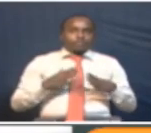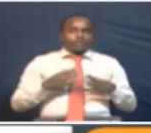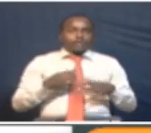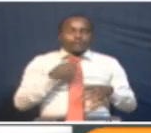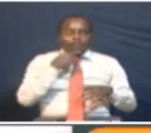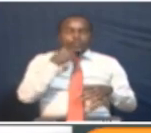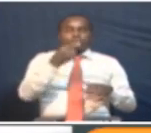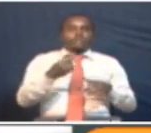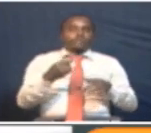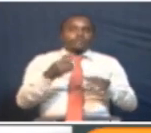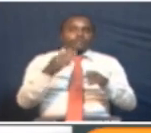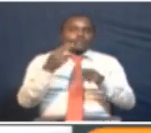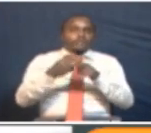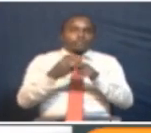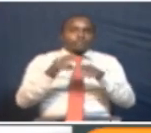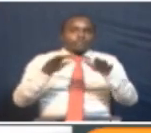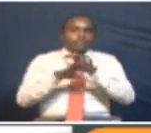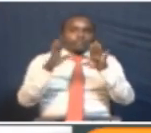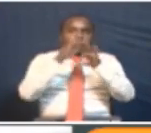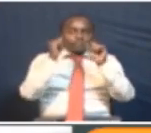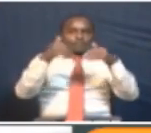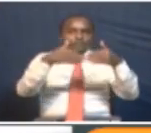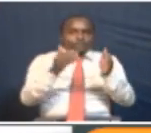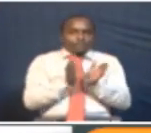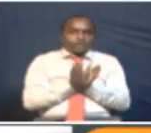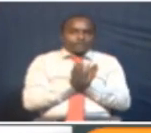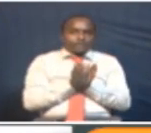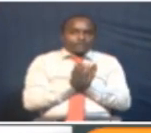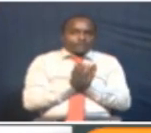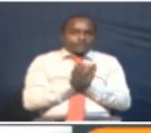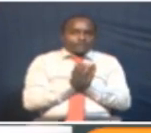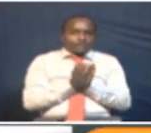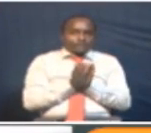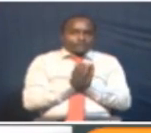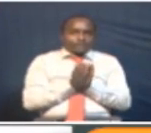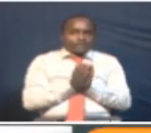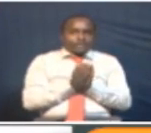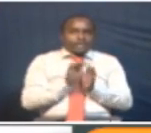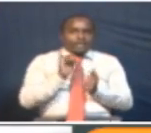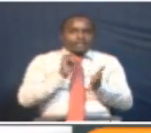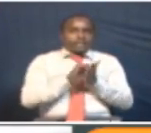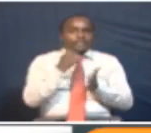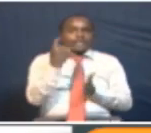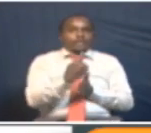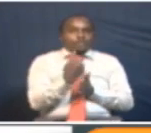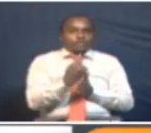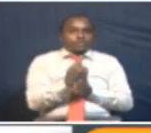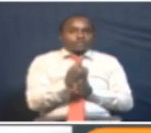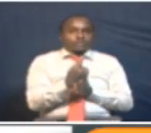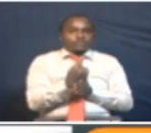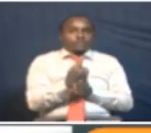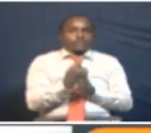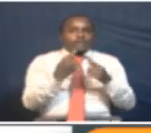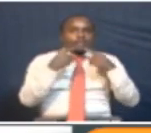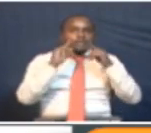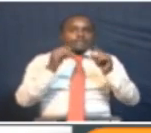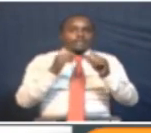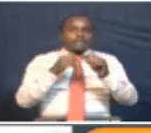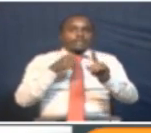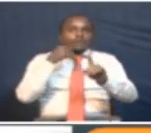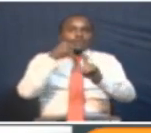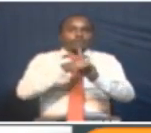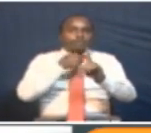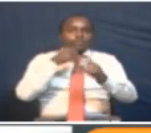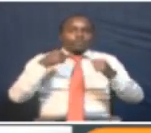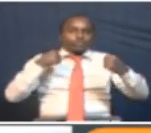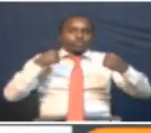the president's family. In fact, that by their own declaration, they declared war on the president's family.